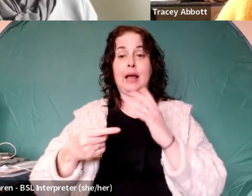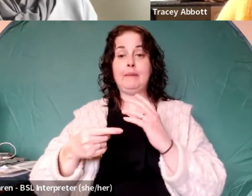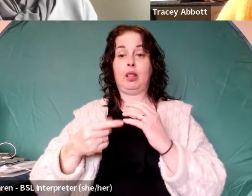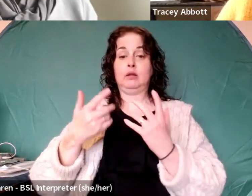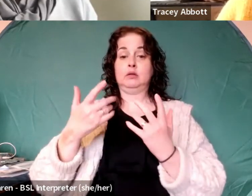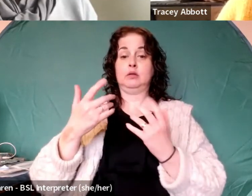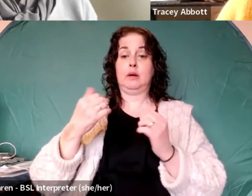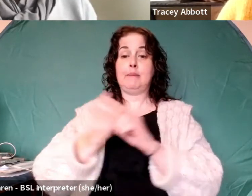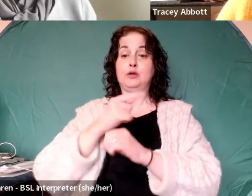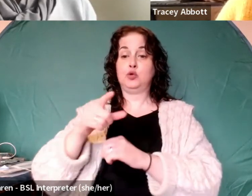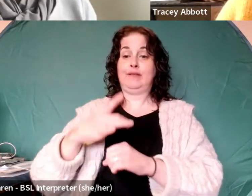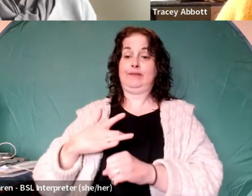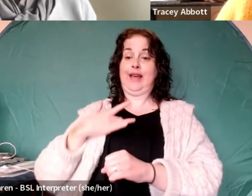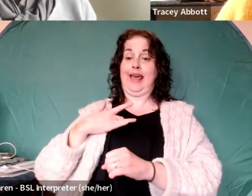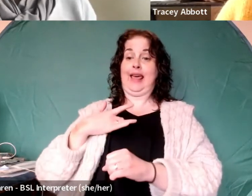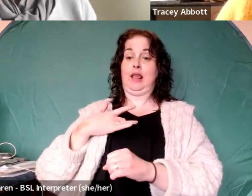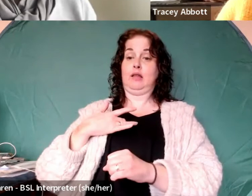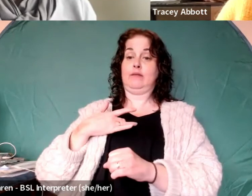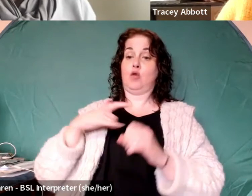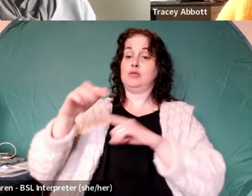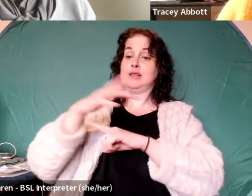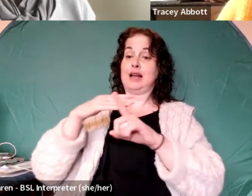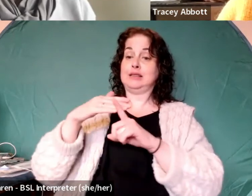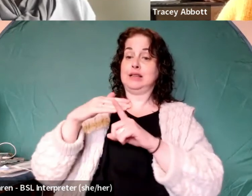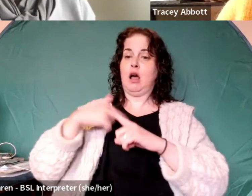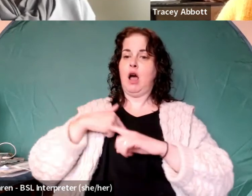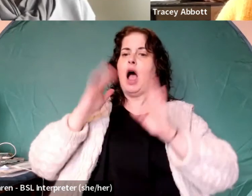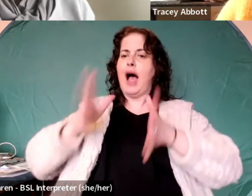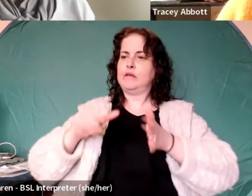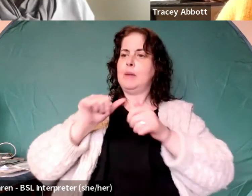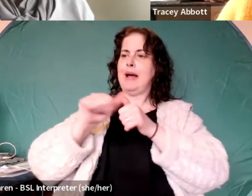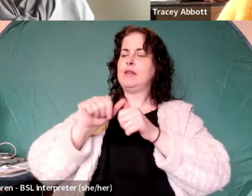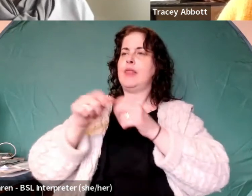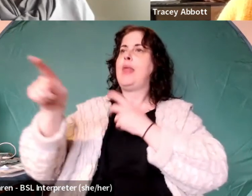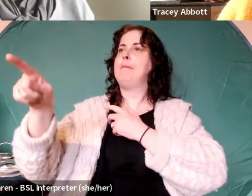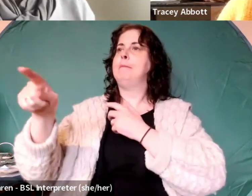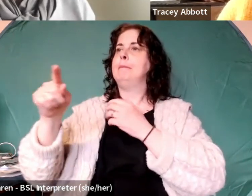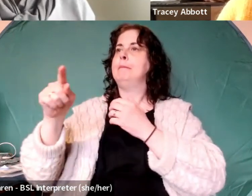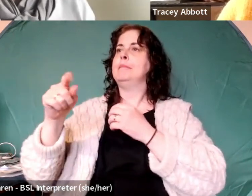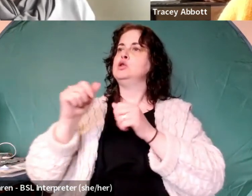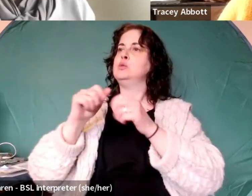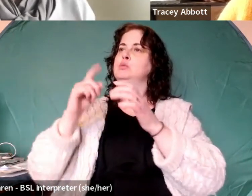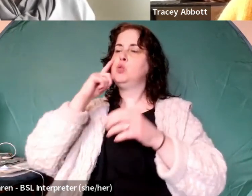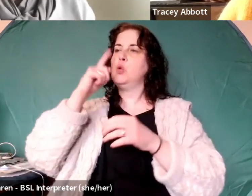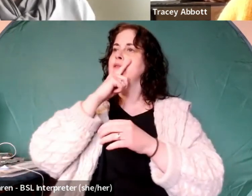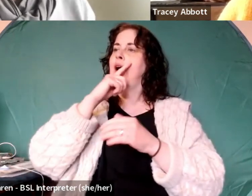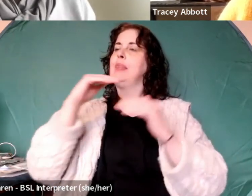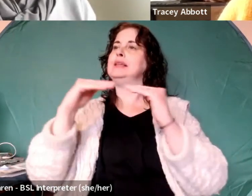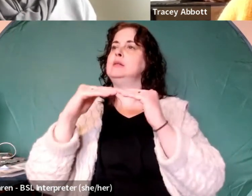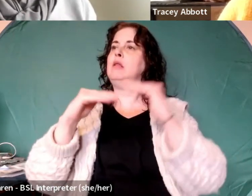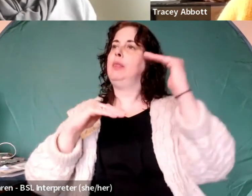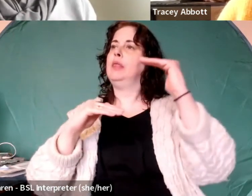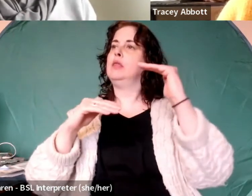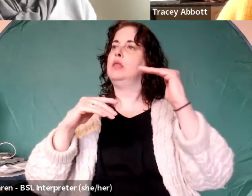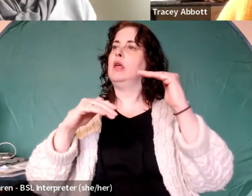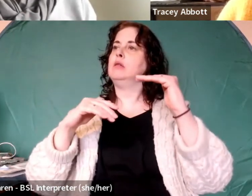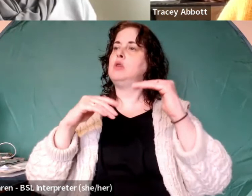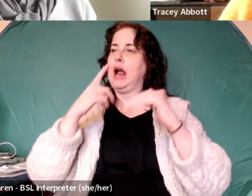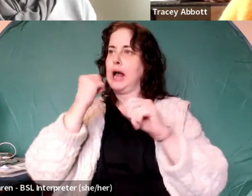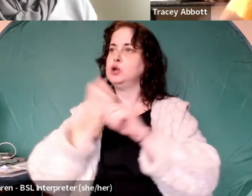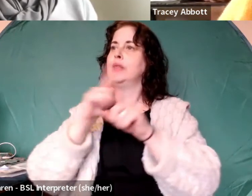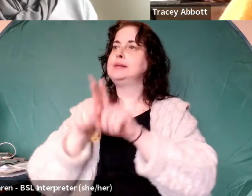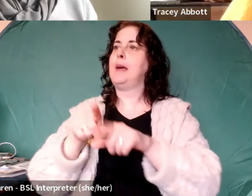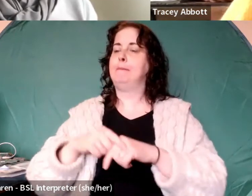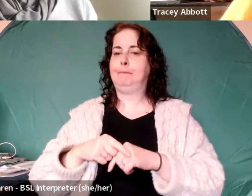almost makes you feel, because of the society we live in, I've got to be better than others to prove that I'm at least as good as others. Yeah. So I think he's